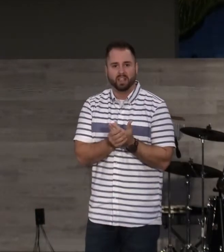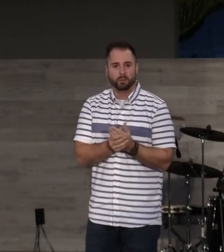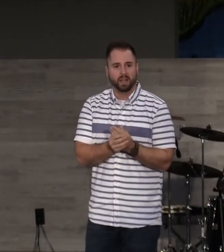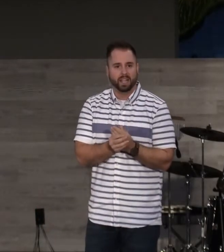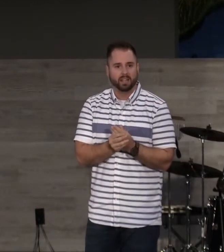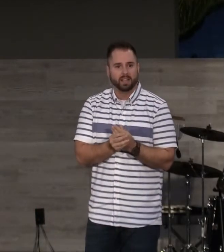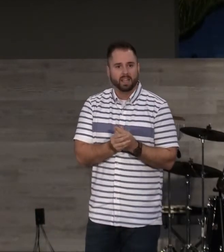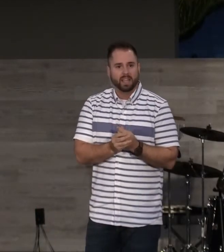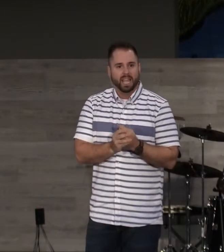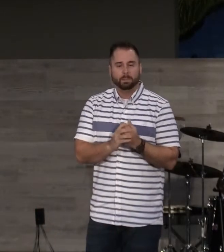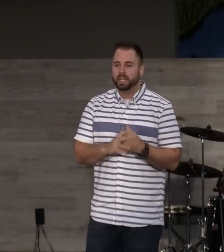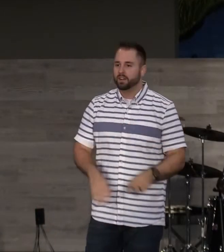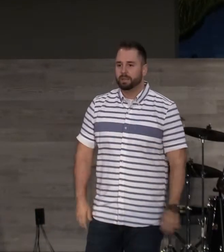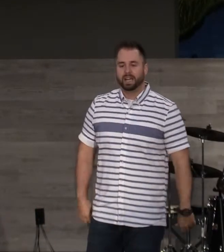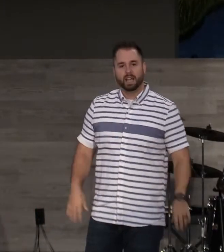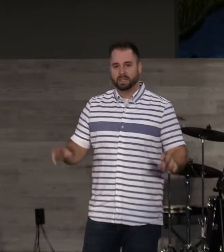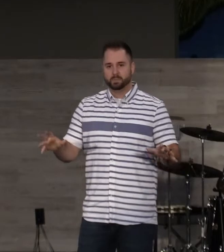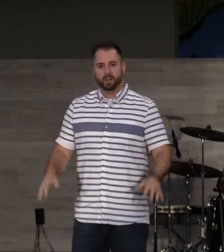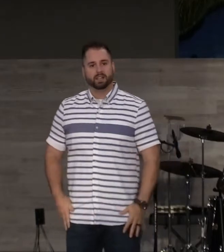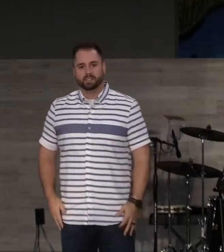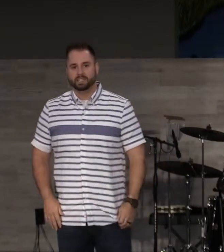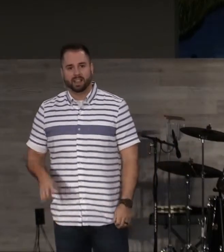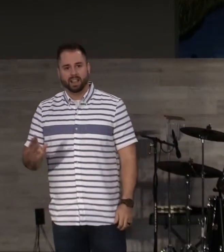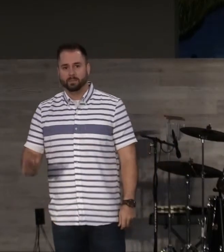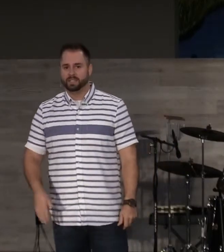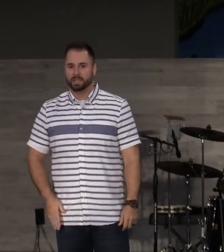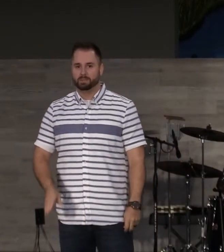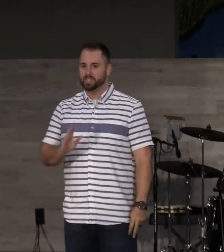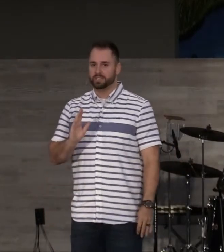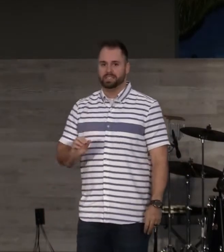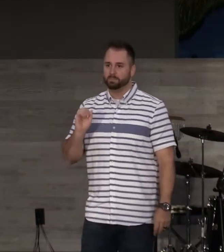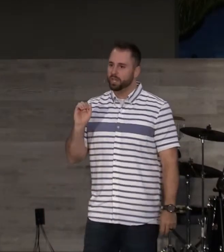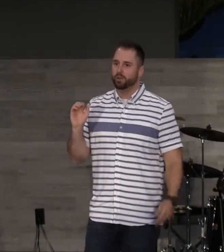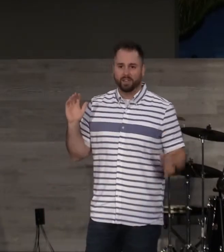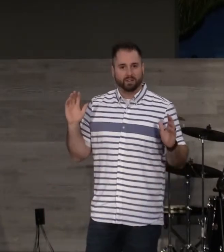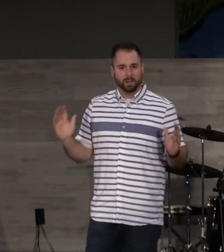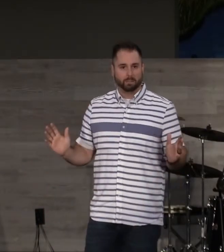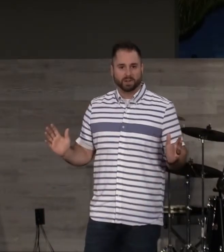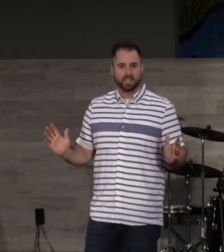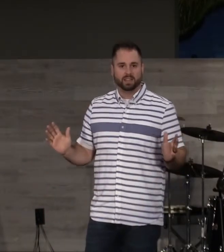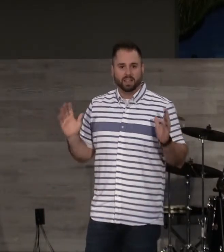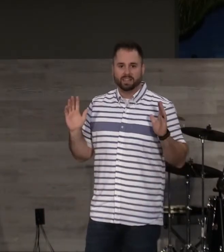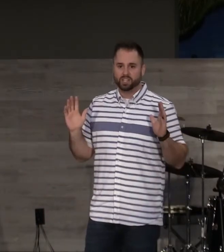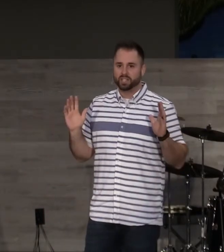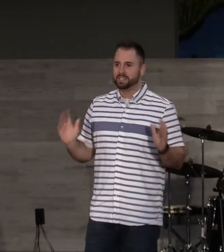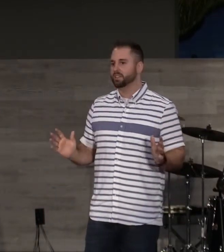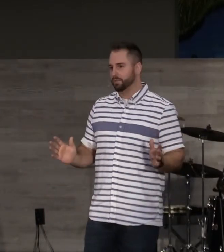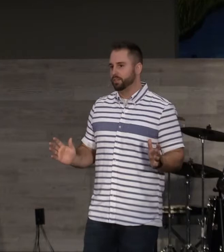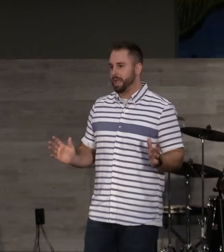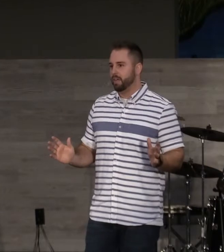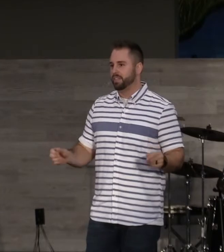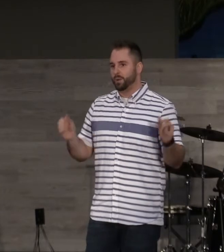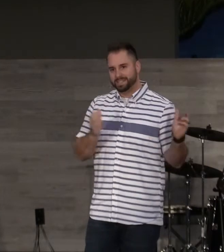love their money." And Peter, man, God bless Peter, because he's a lot like me. Sometimes he's, you ever meet a person that they should just stick